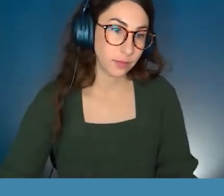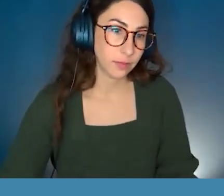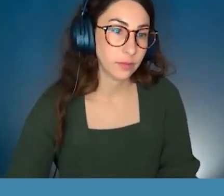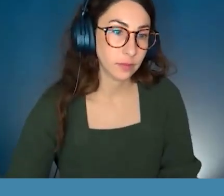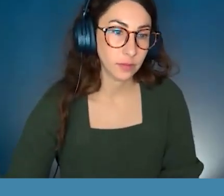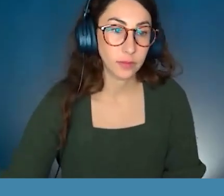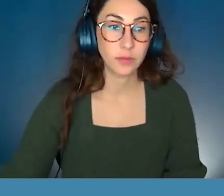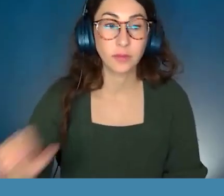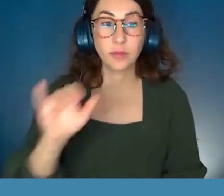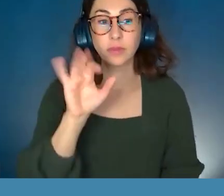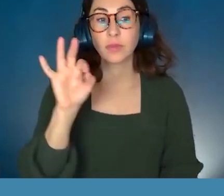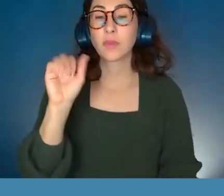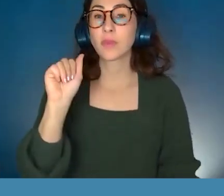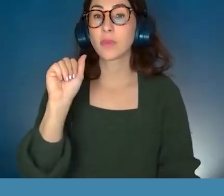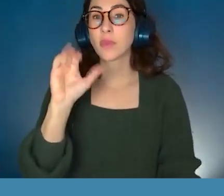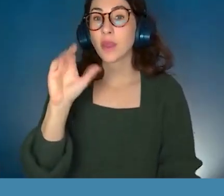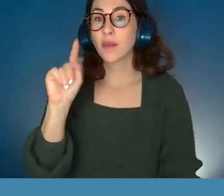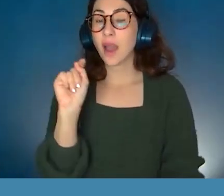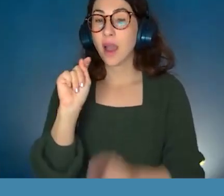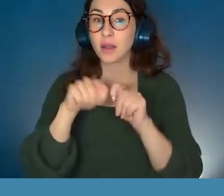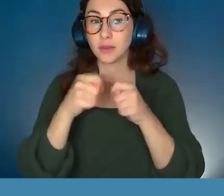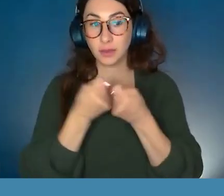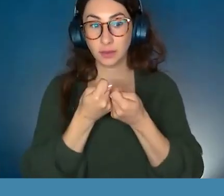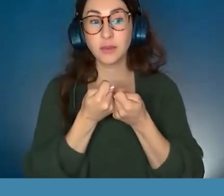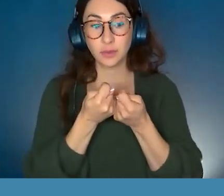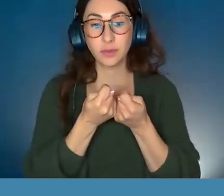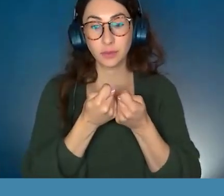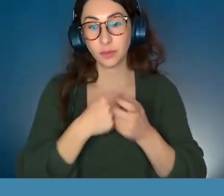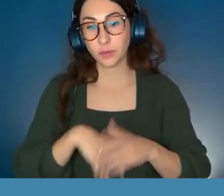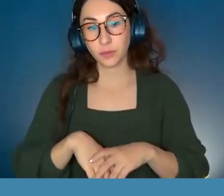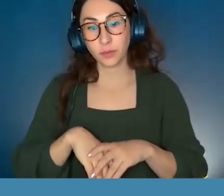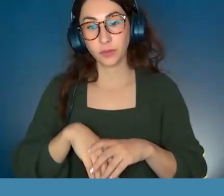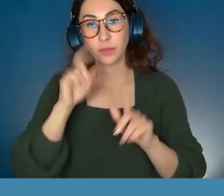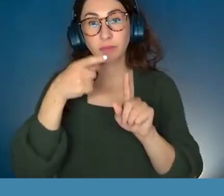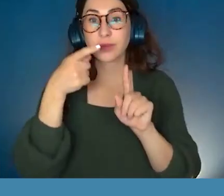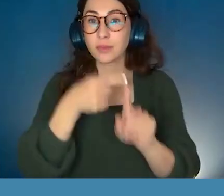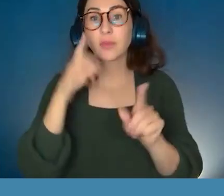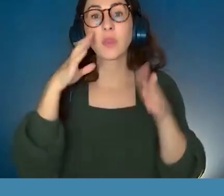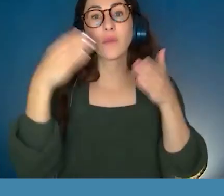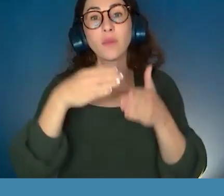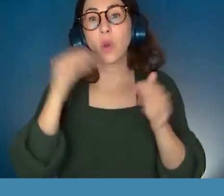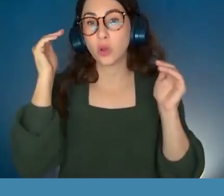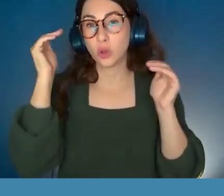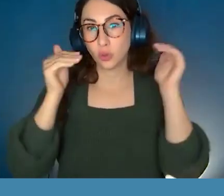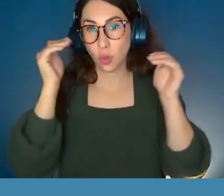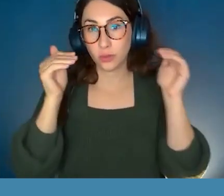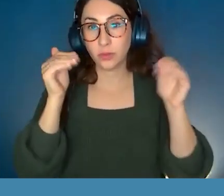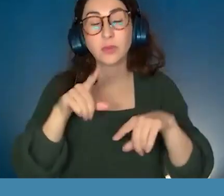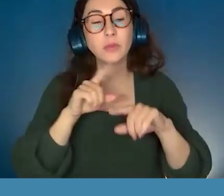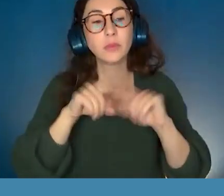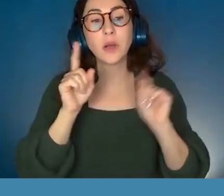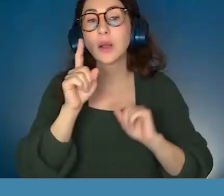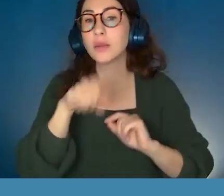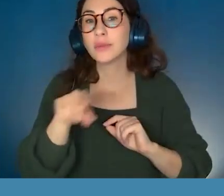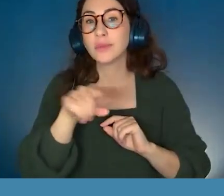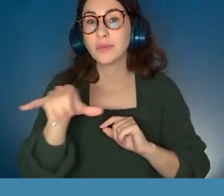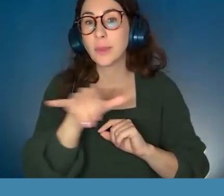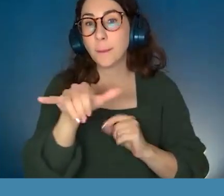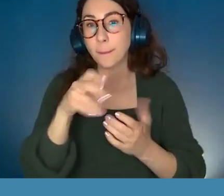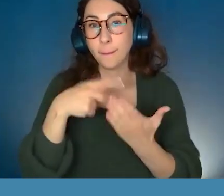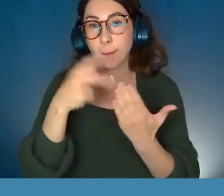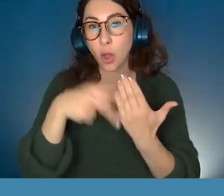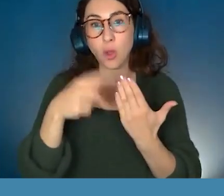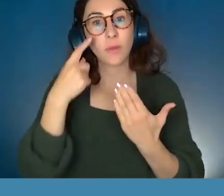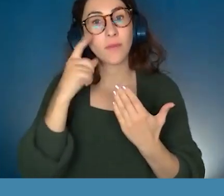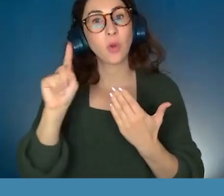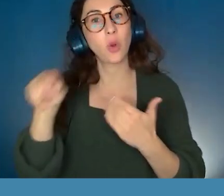So the FACT team specifically work with adults, but they have the same program for youth